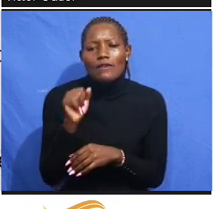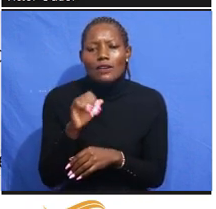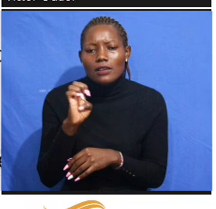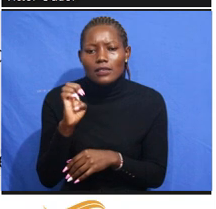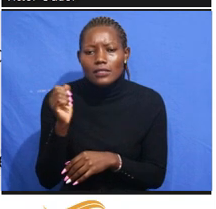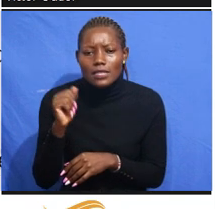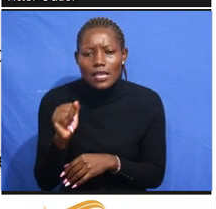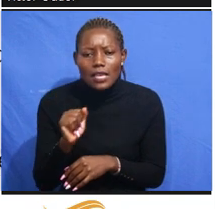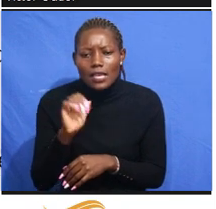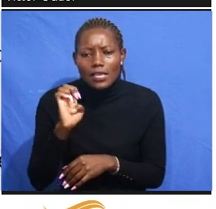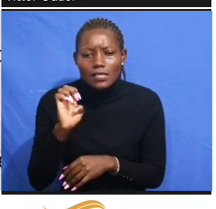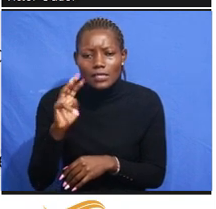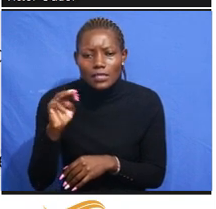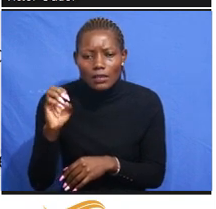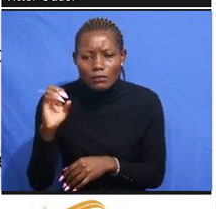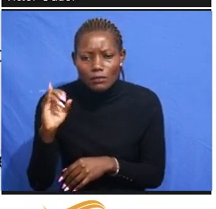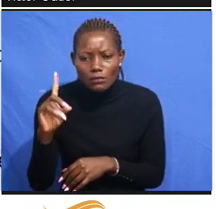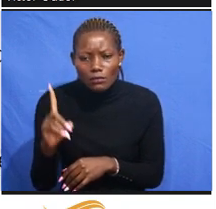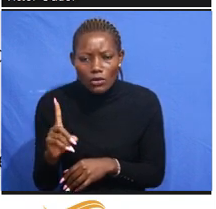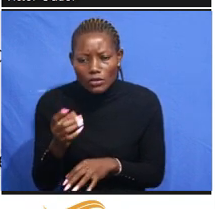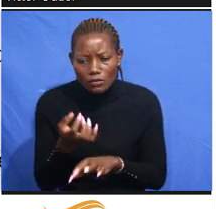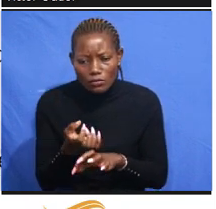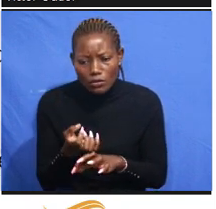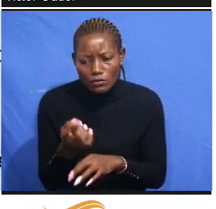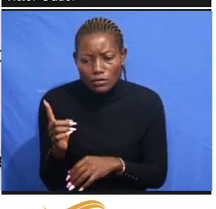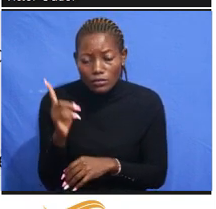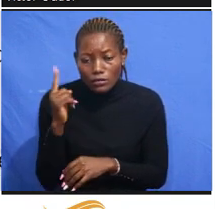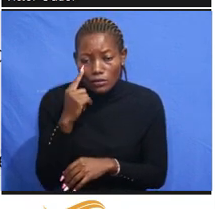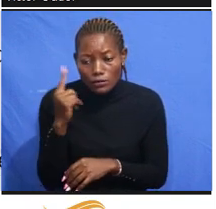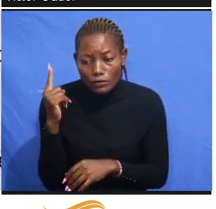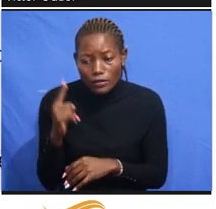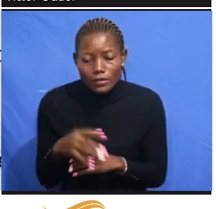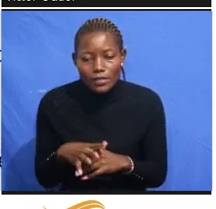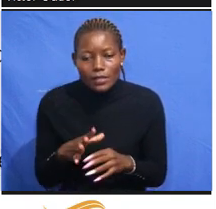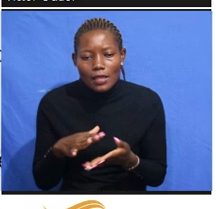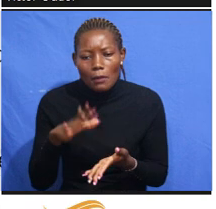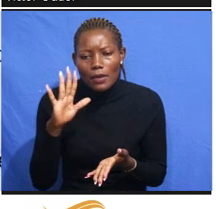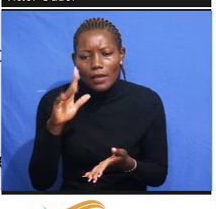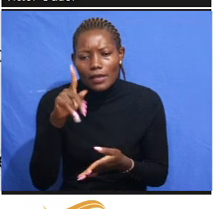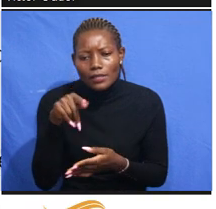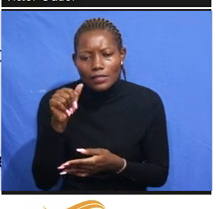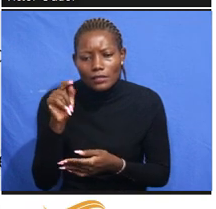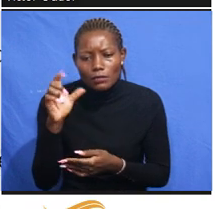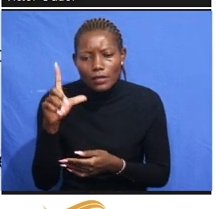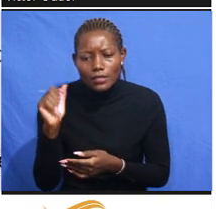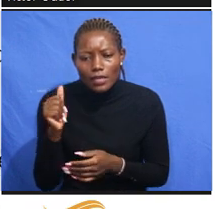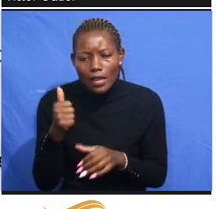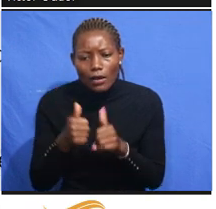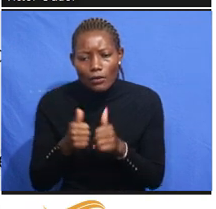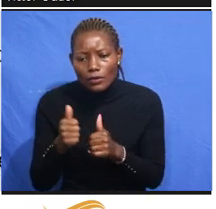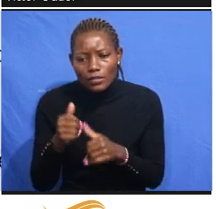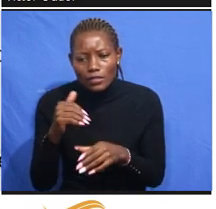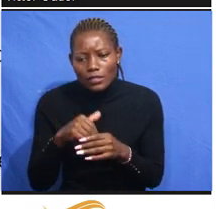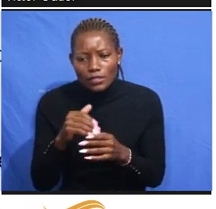the sesamoid bone, you will find that the largest sesamoid bone is the patella, which is found at the knee